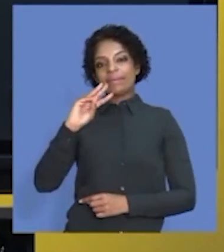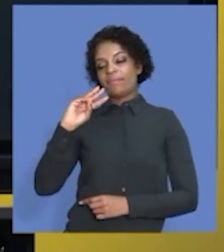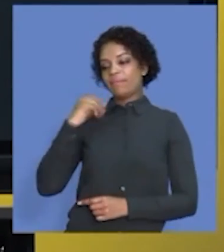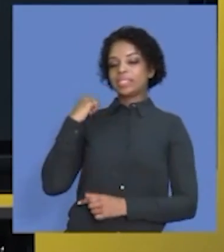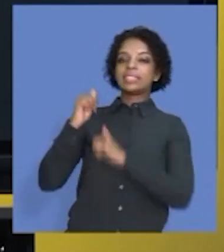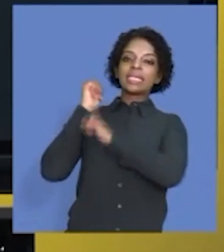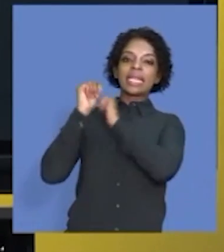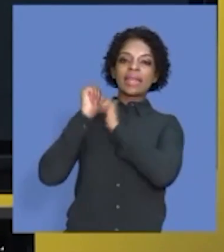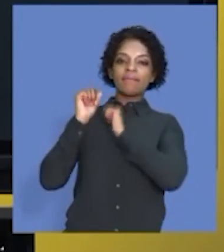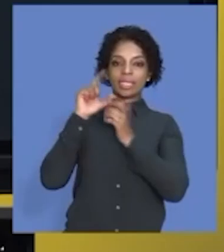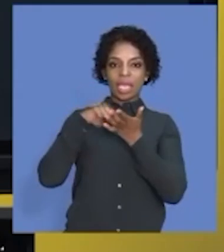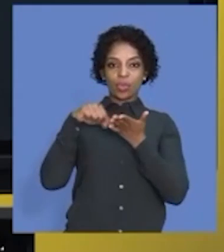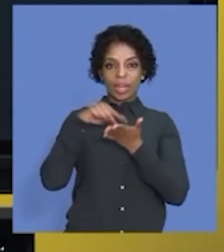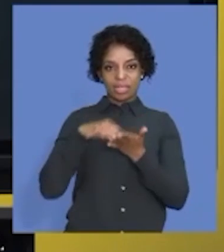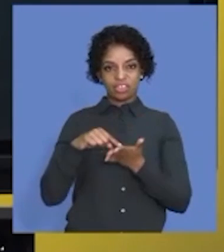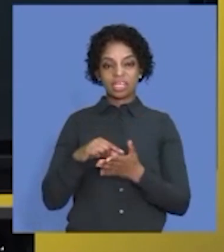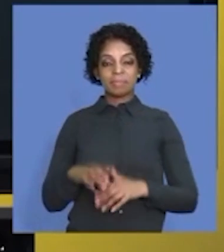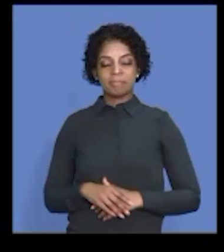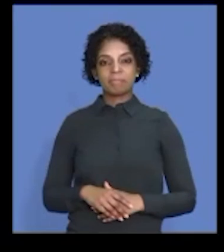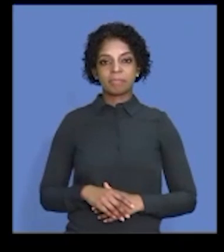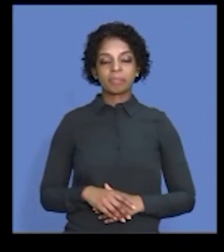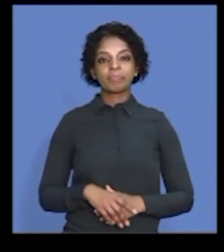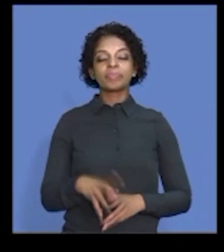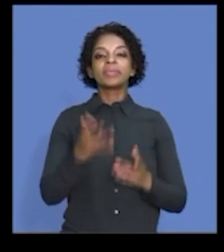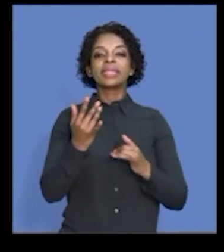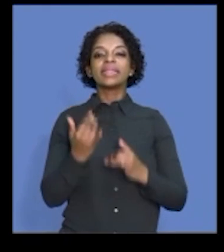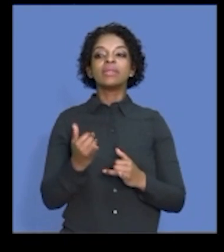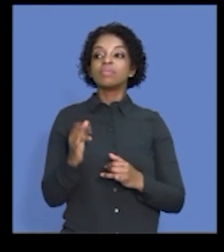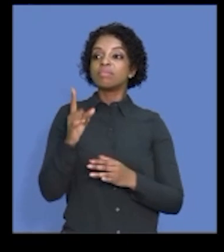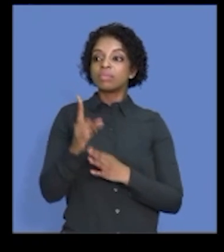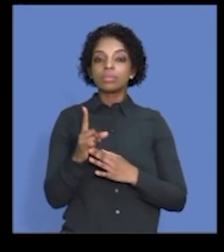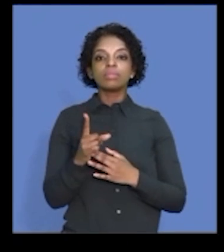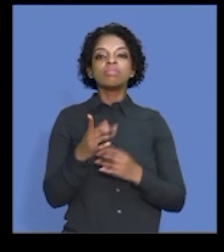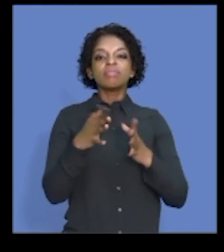calculation correctly, you will find your disposals at carrying value to be